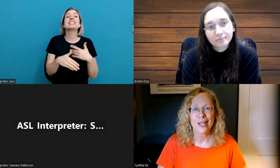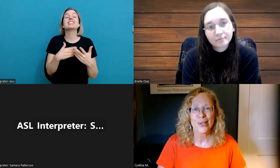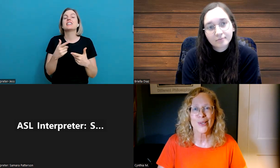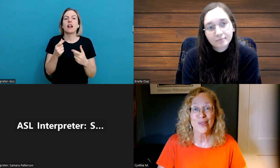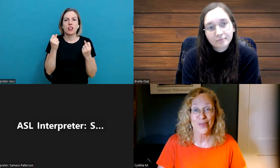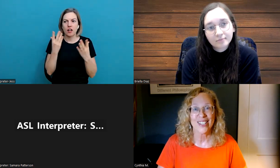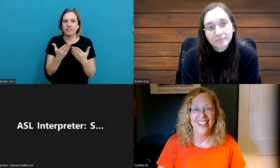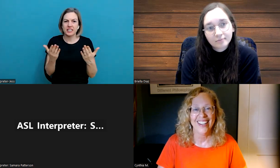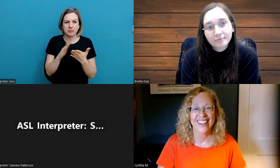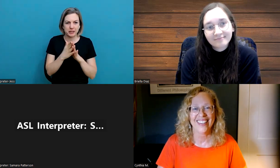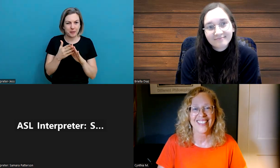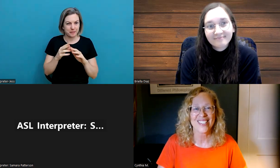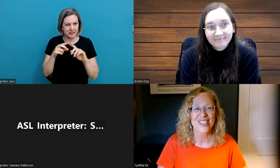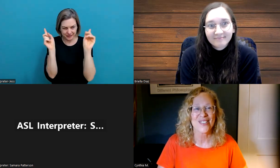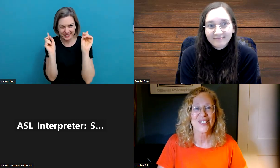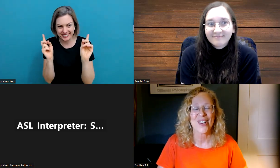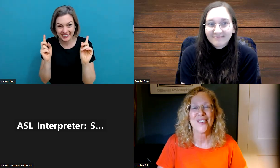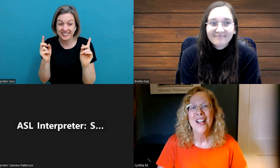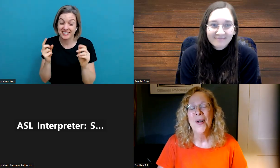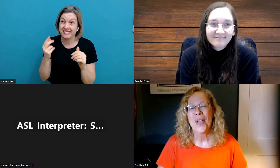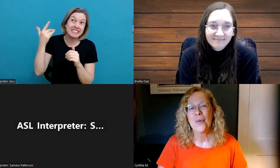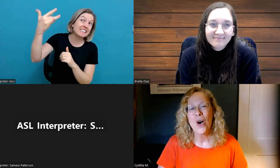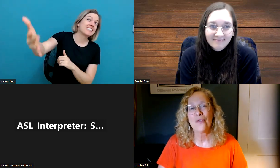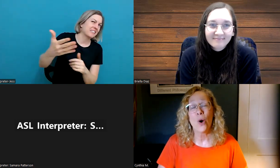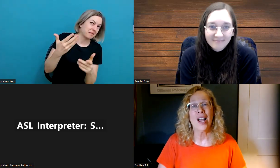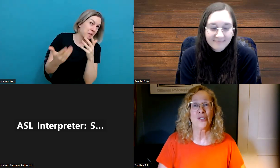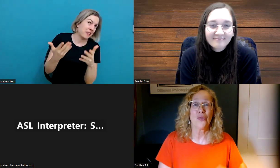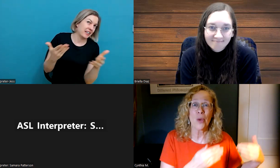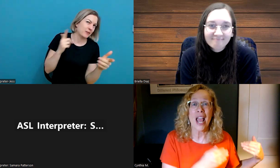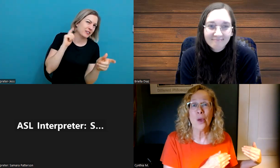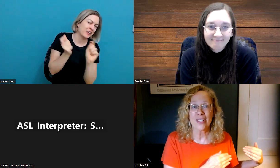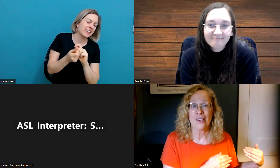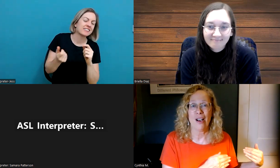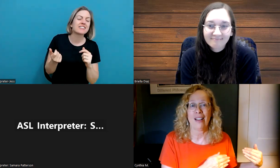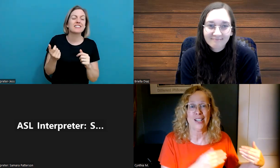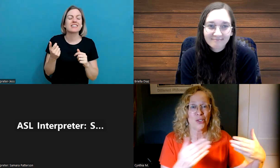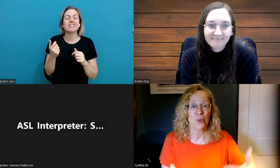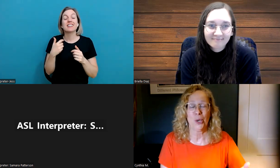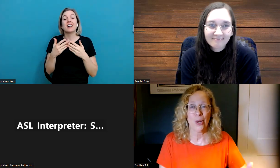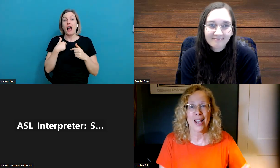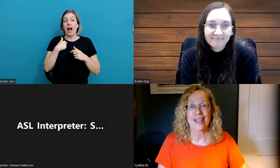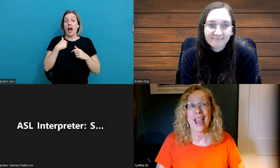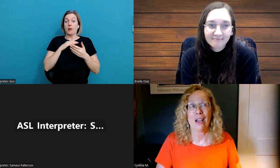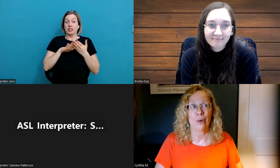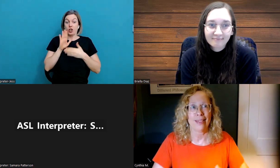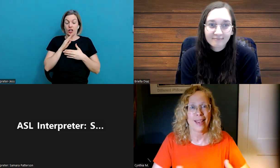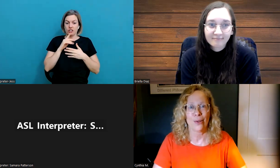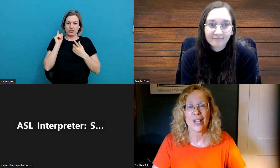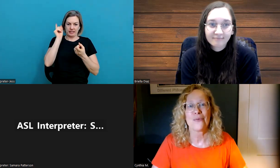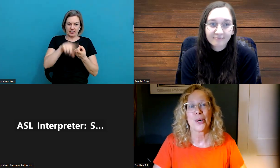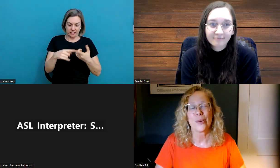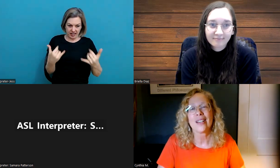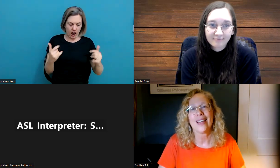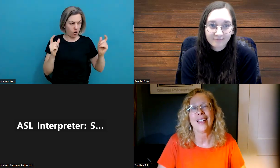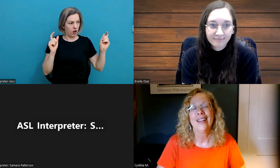probably be a little different too. So I've watched from when I was in college to where we're at now, and then